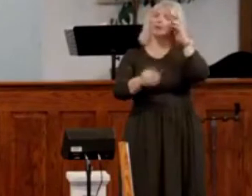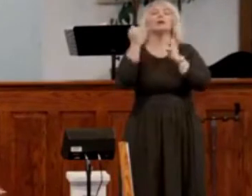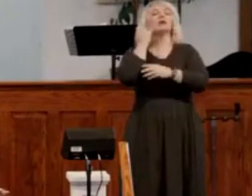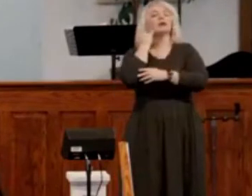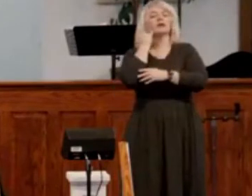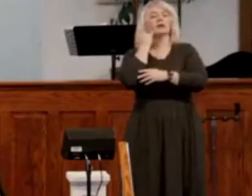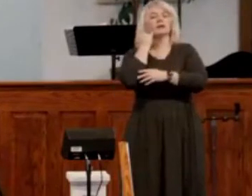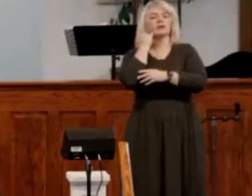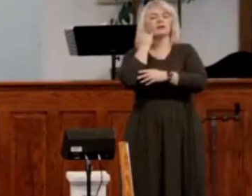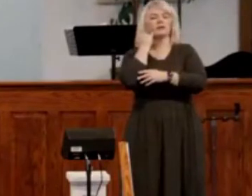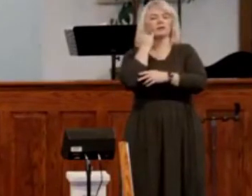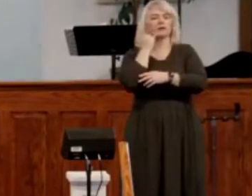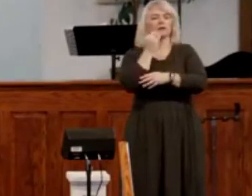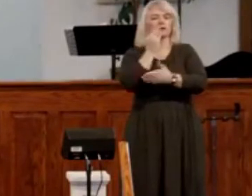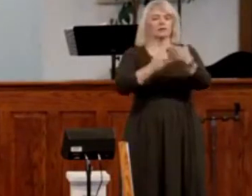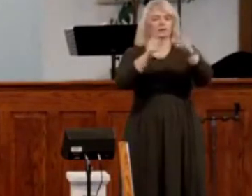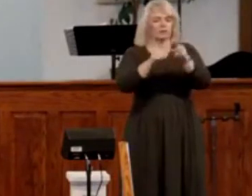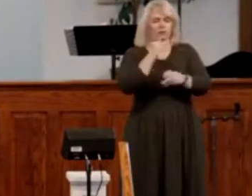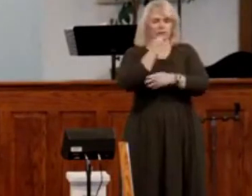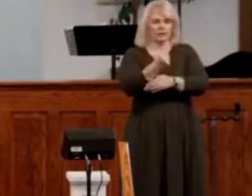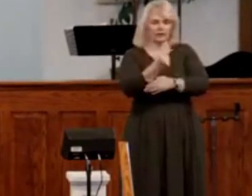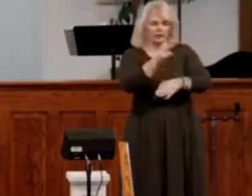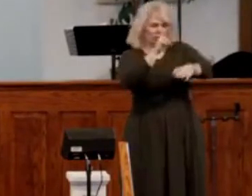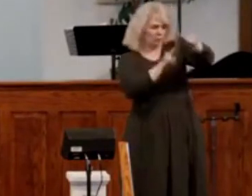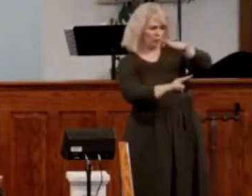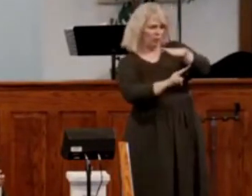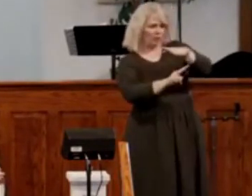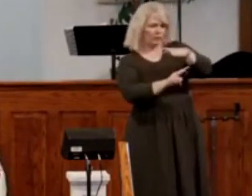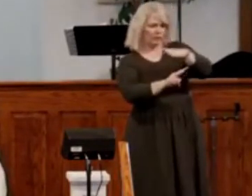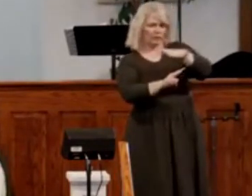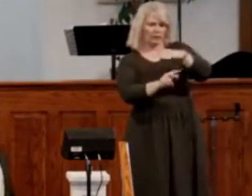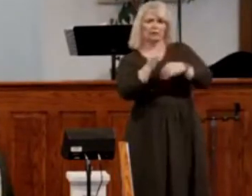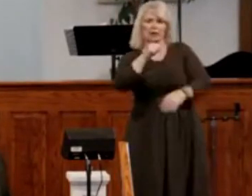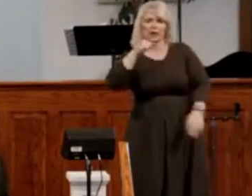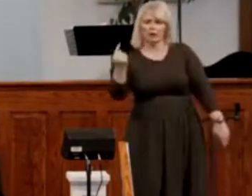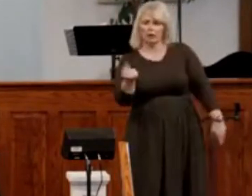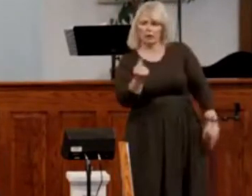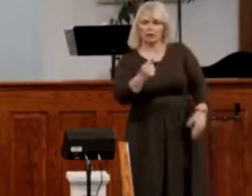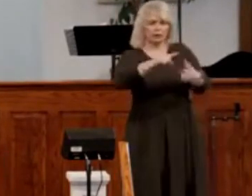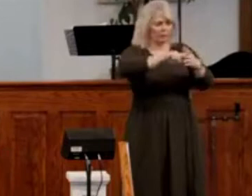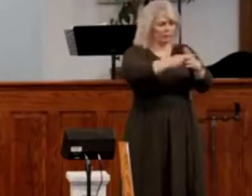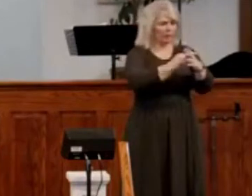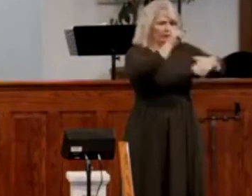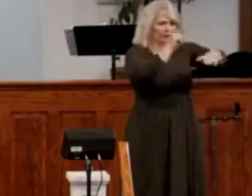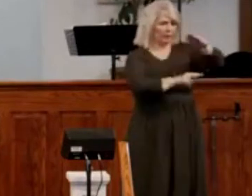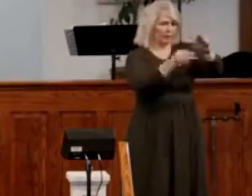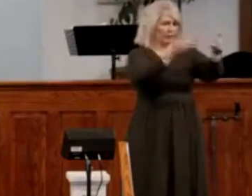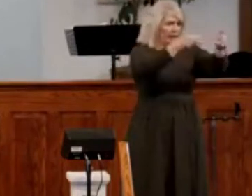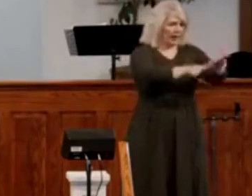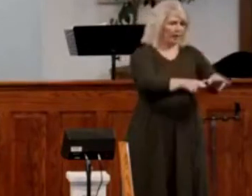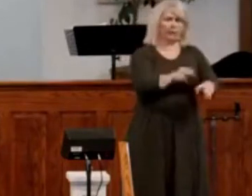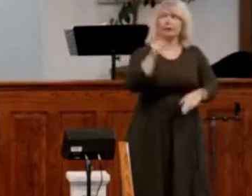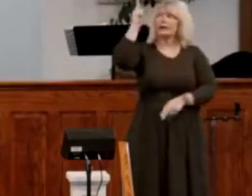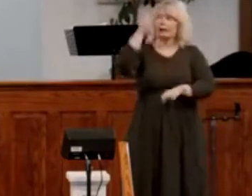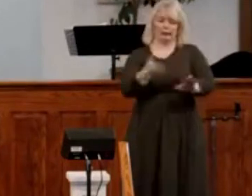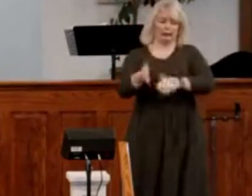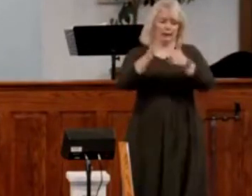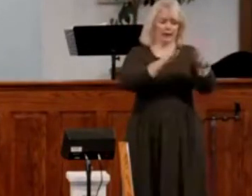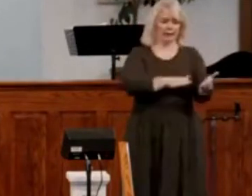that they've got a prophecy for you, and then not only does the beginning of the prophecy take place, he dies,